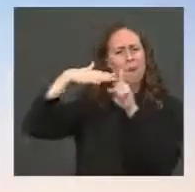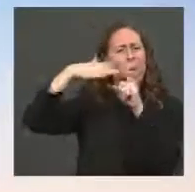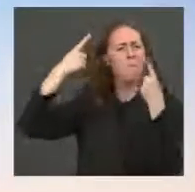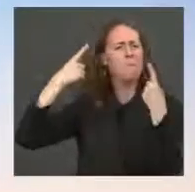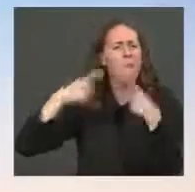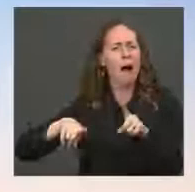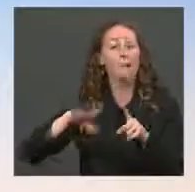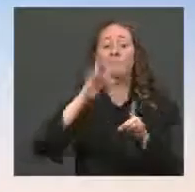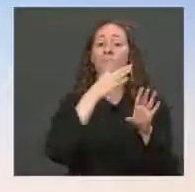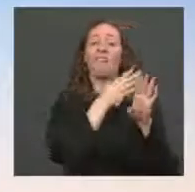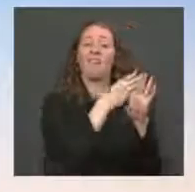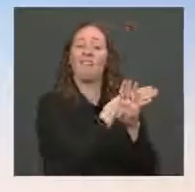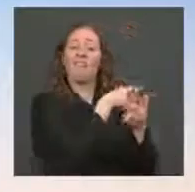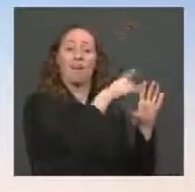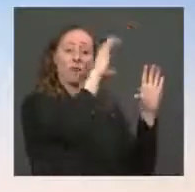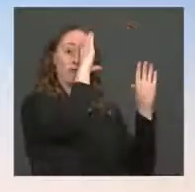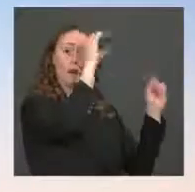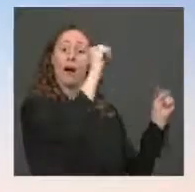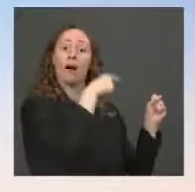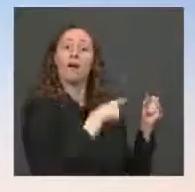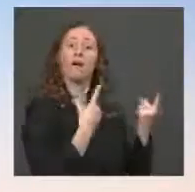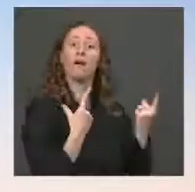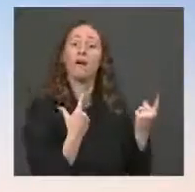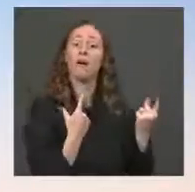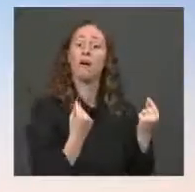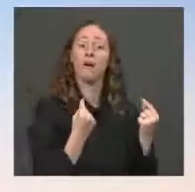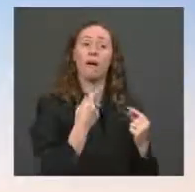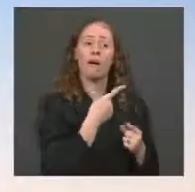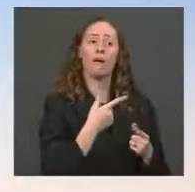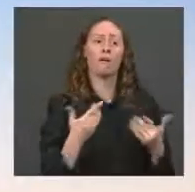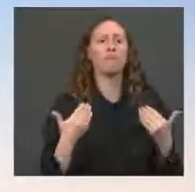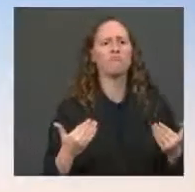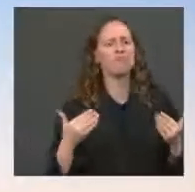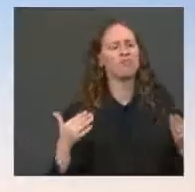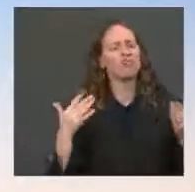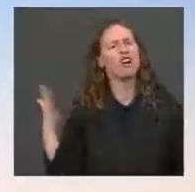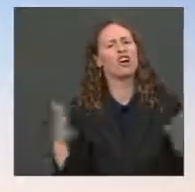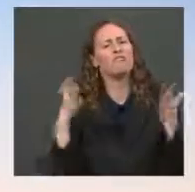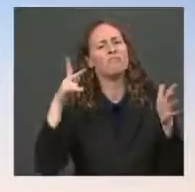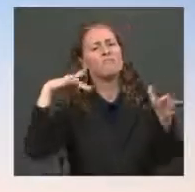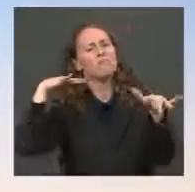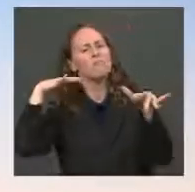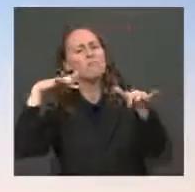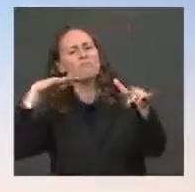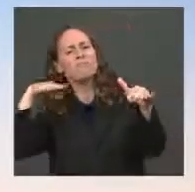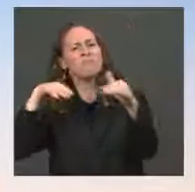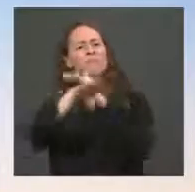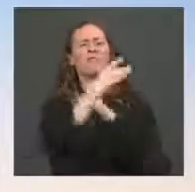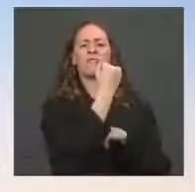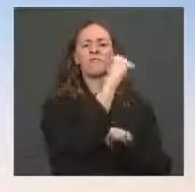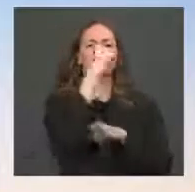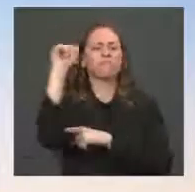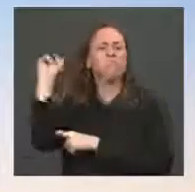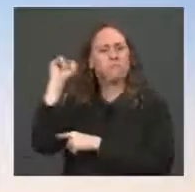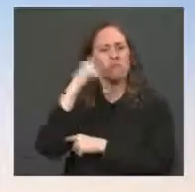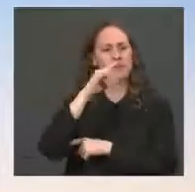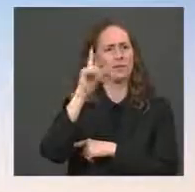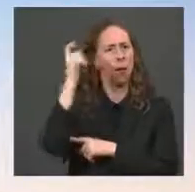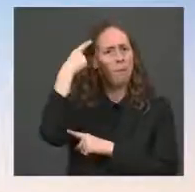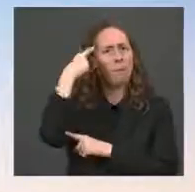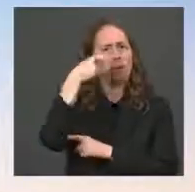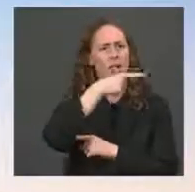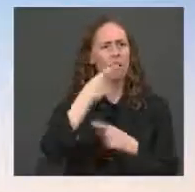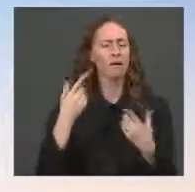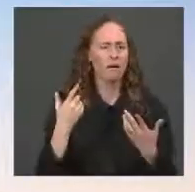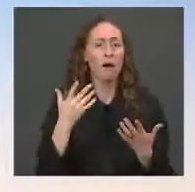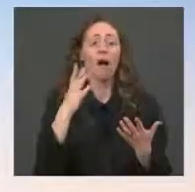was fomenting an insurrection, and there was broad concern from a range of members of his national security team about his behavior and